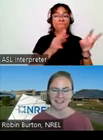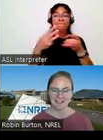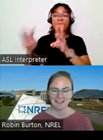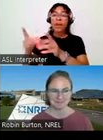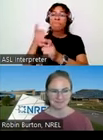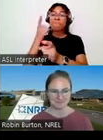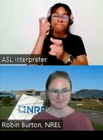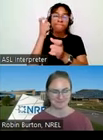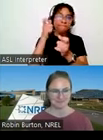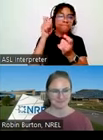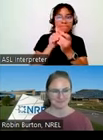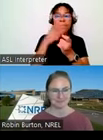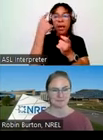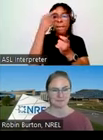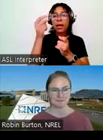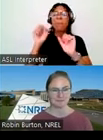Next slide.